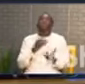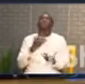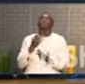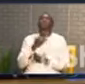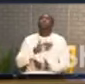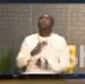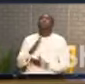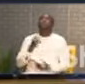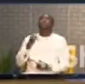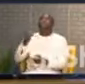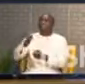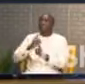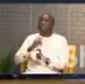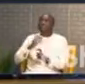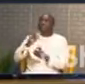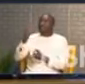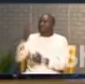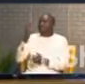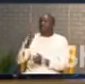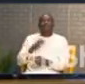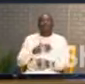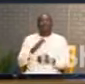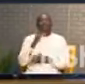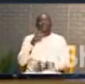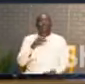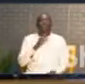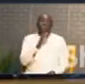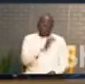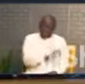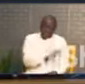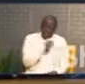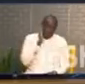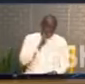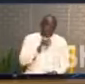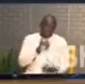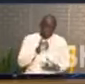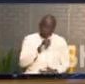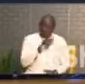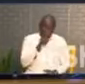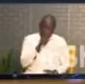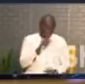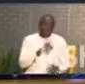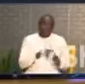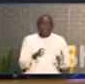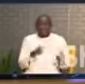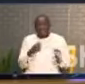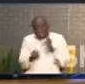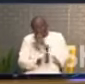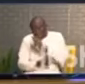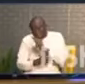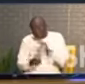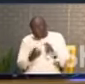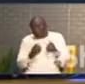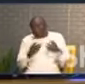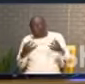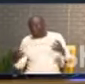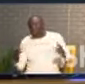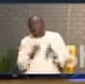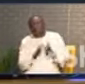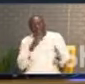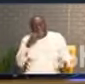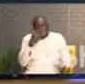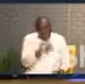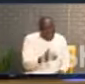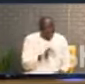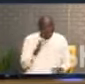1 billion. And God says, it is in your destiny to have it. But you don't know the temptations that come into the realm of a